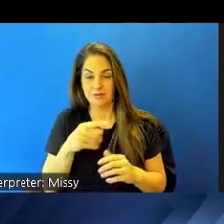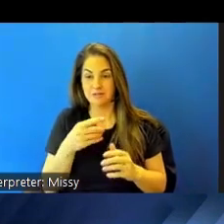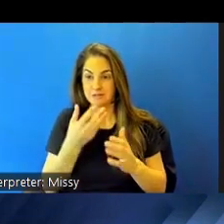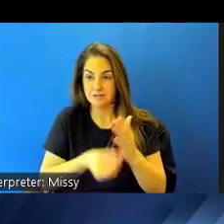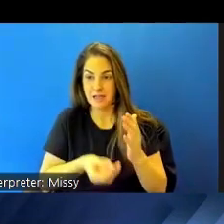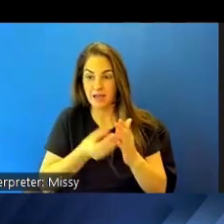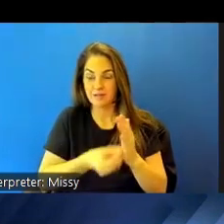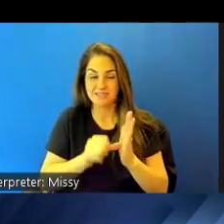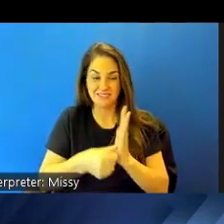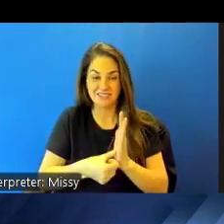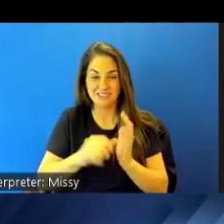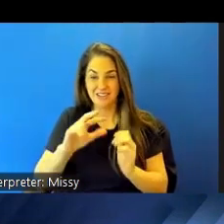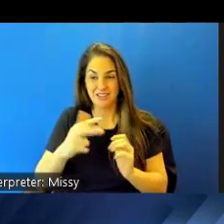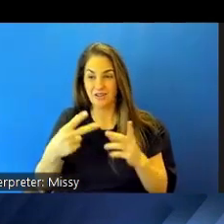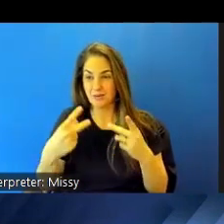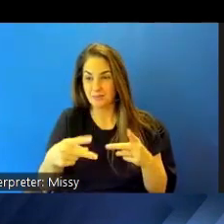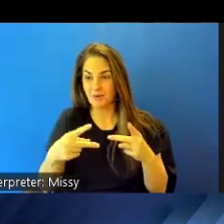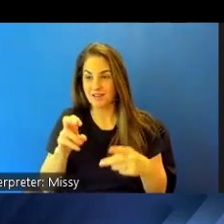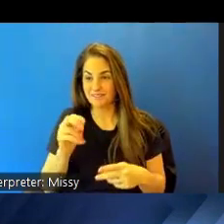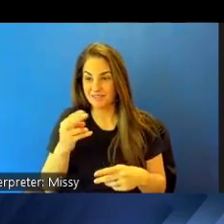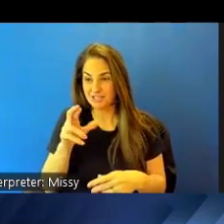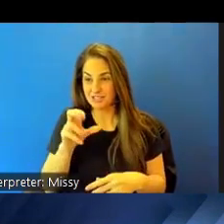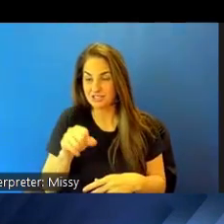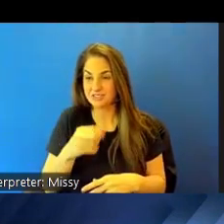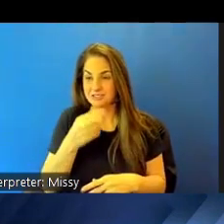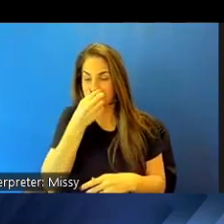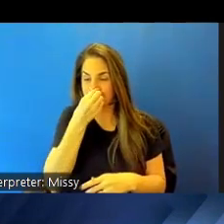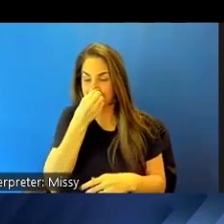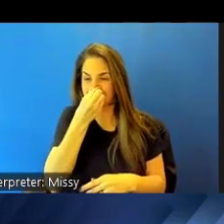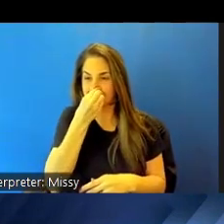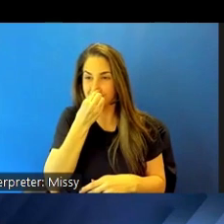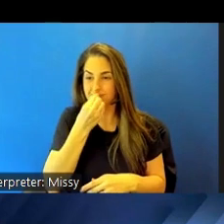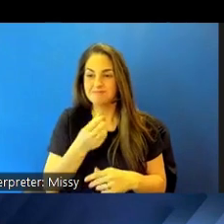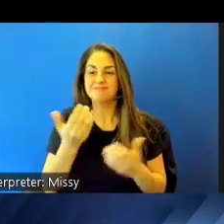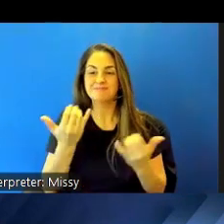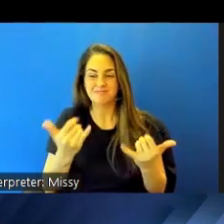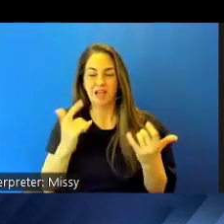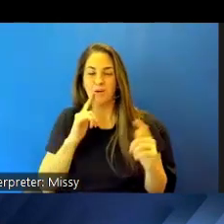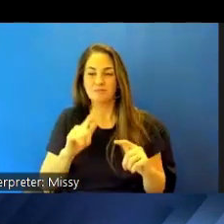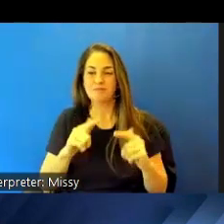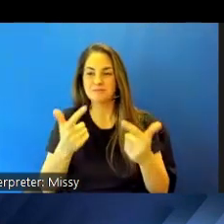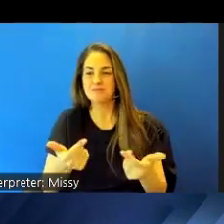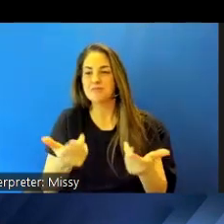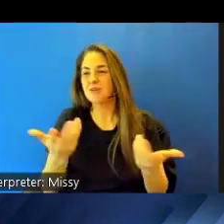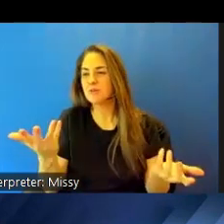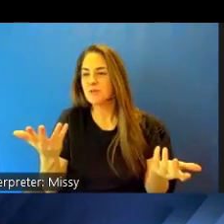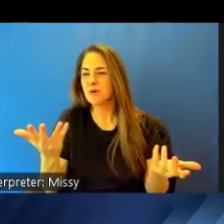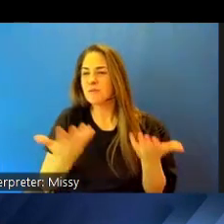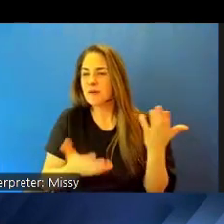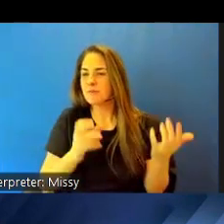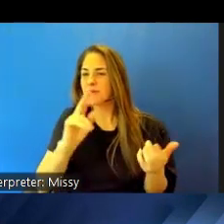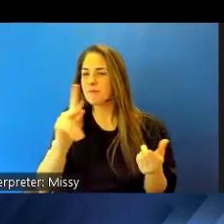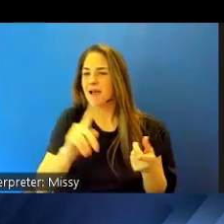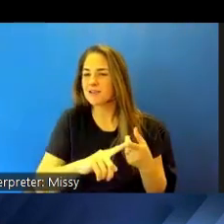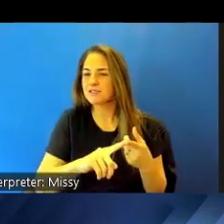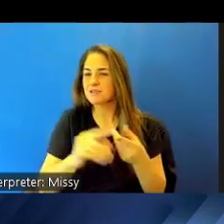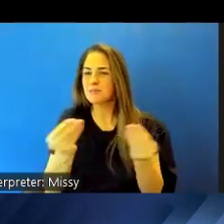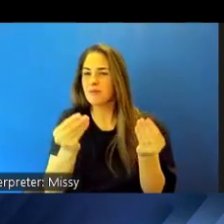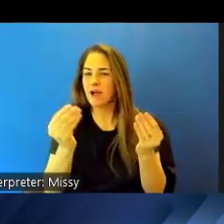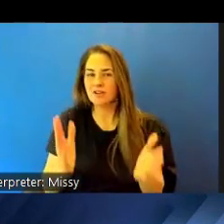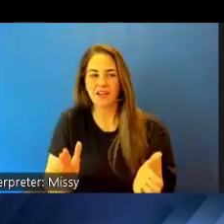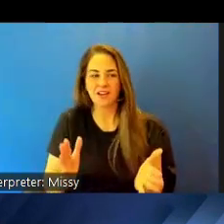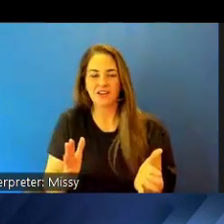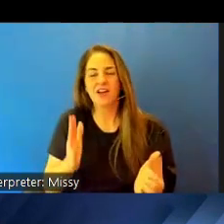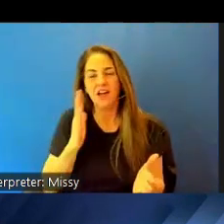on third-party vendor materials, I'd like to hand it over, or maybe I'll hand it back to our moderator, but I